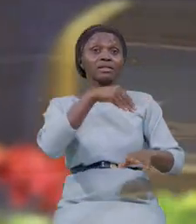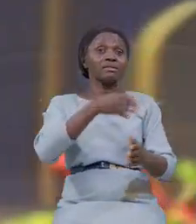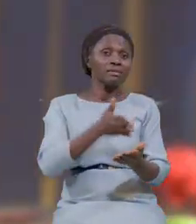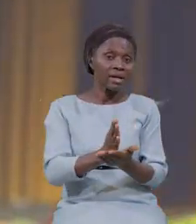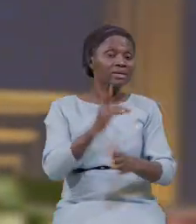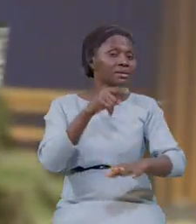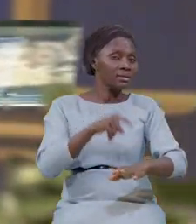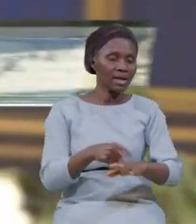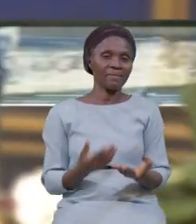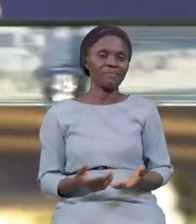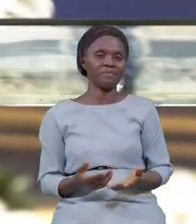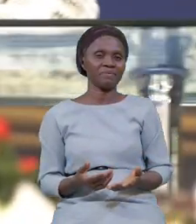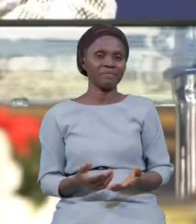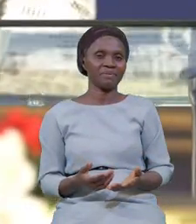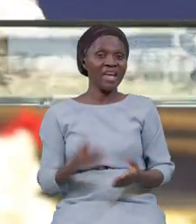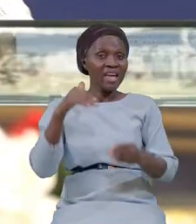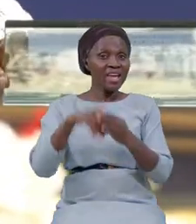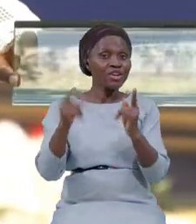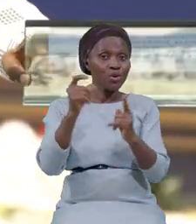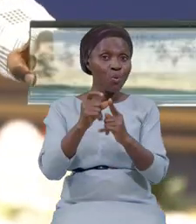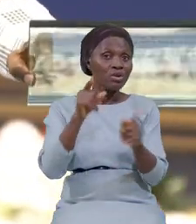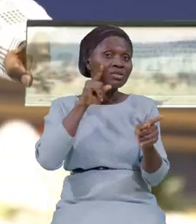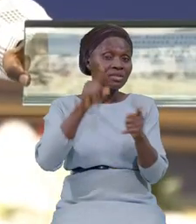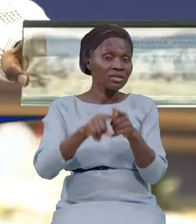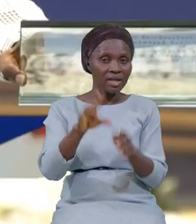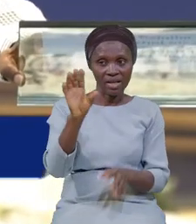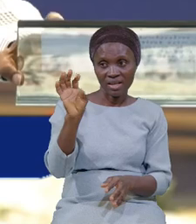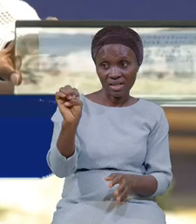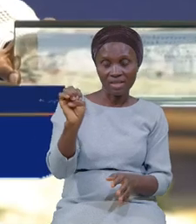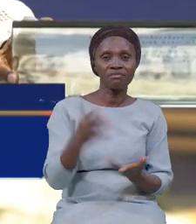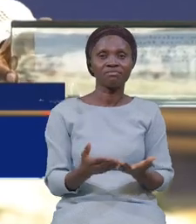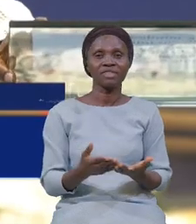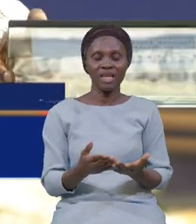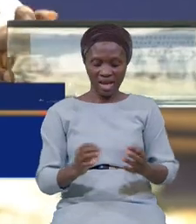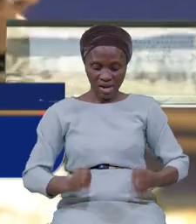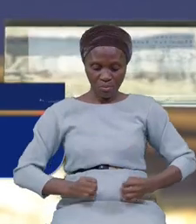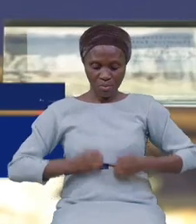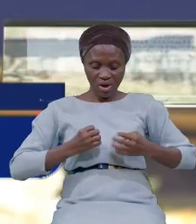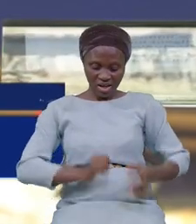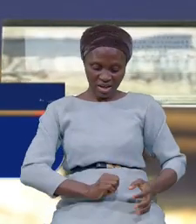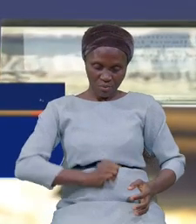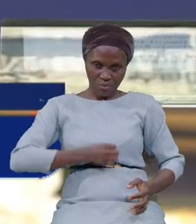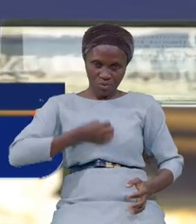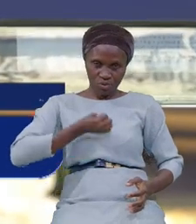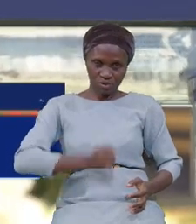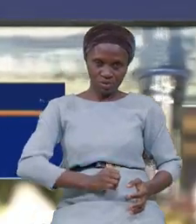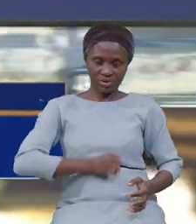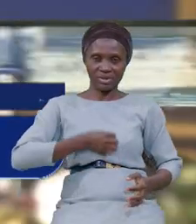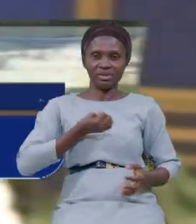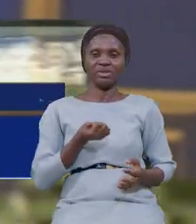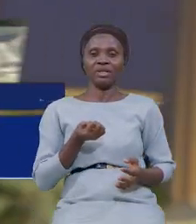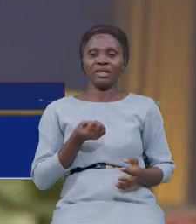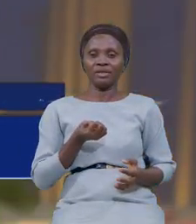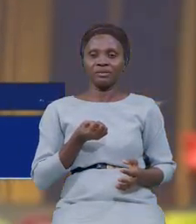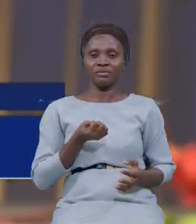She was emotionally exemplary. Emotionally exemplary. You know, as I know, that